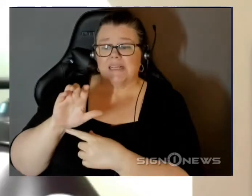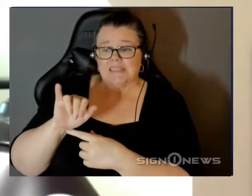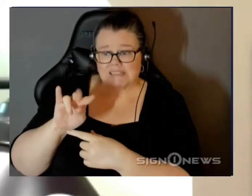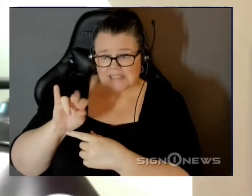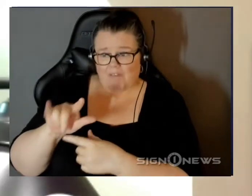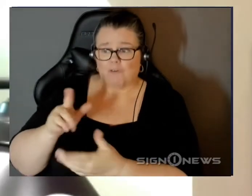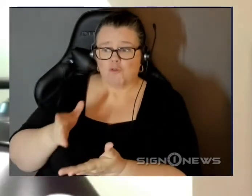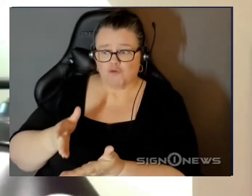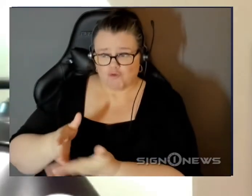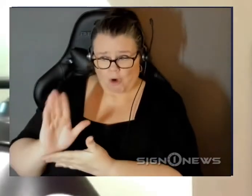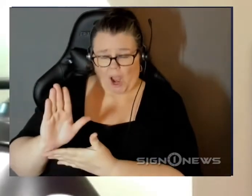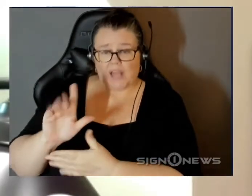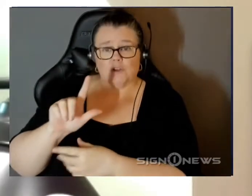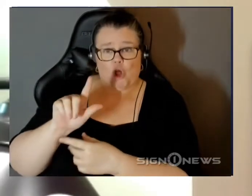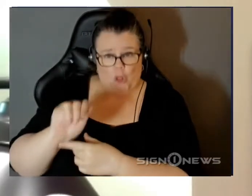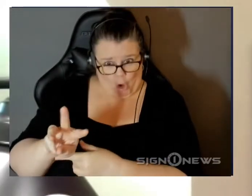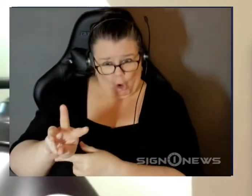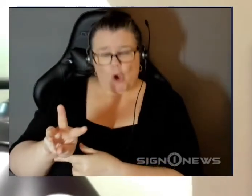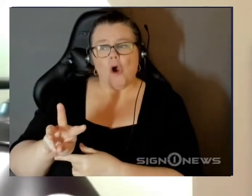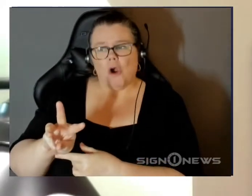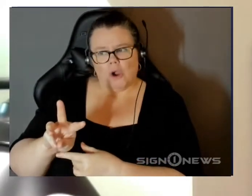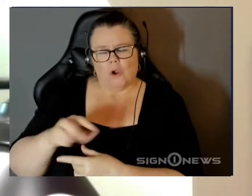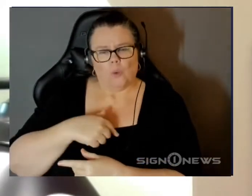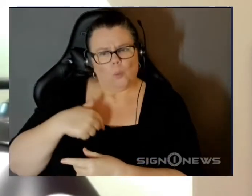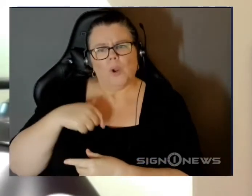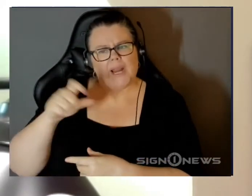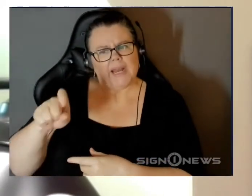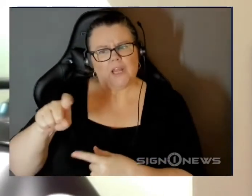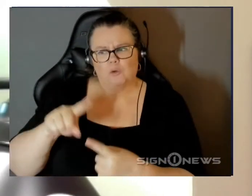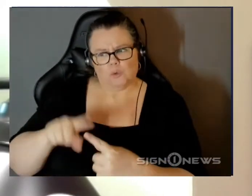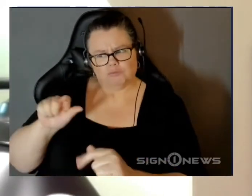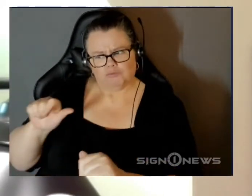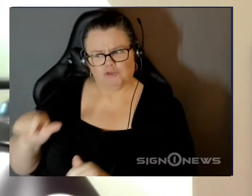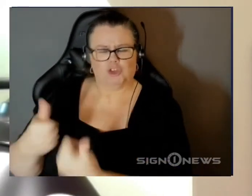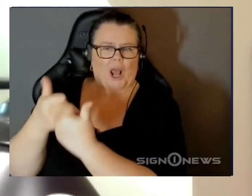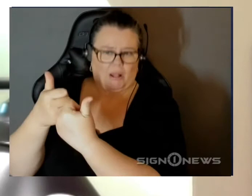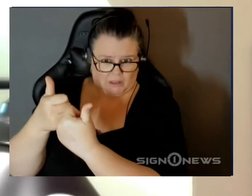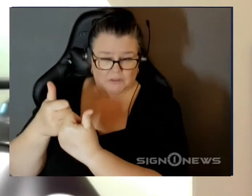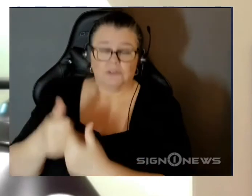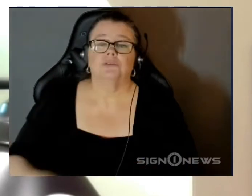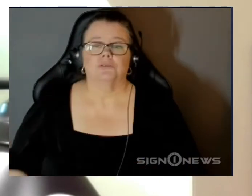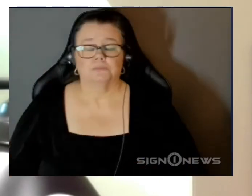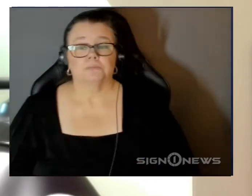Maybe that's a good segue to just